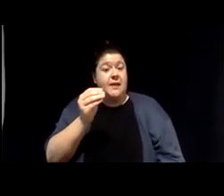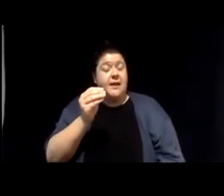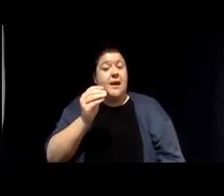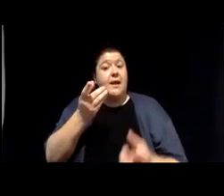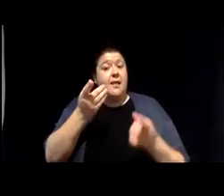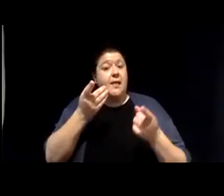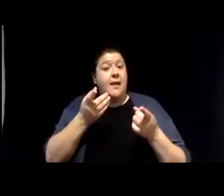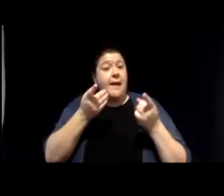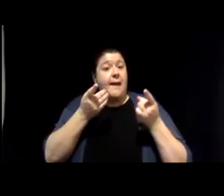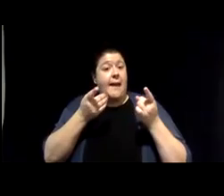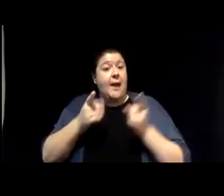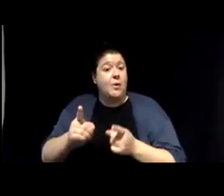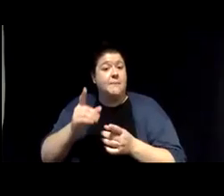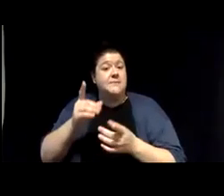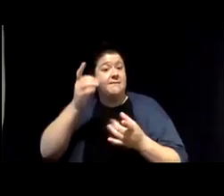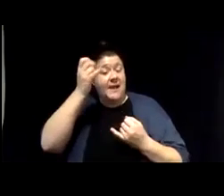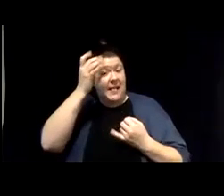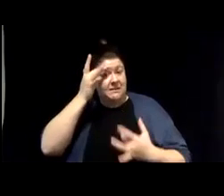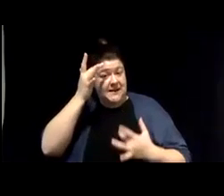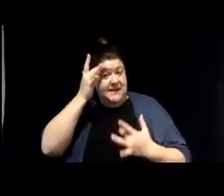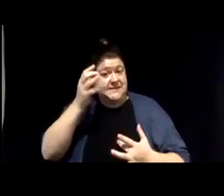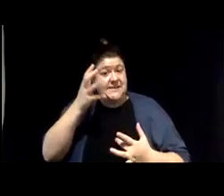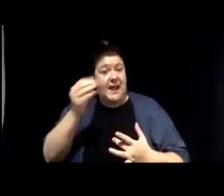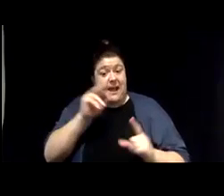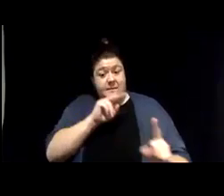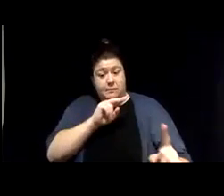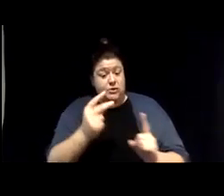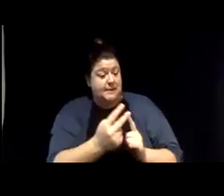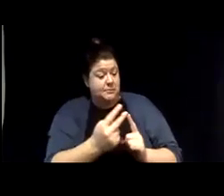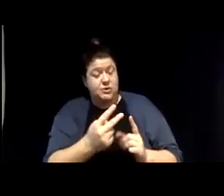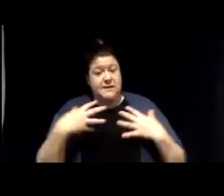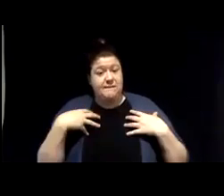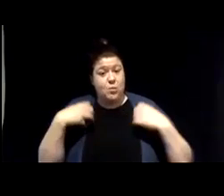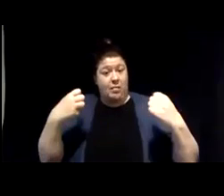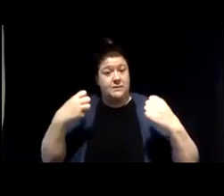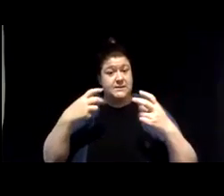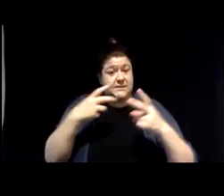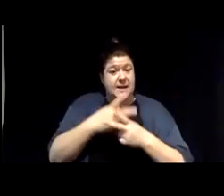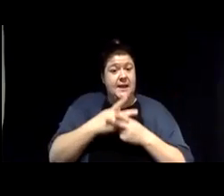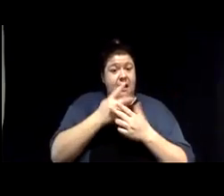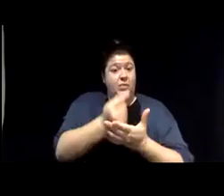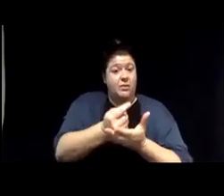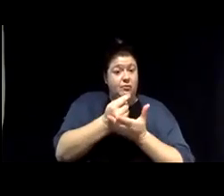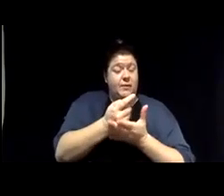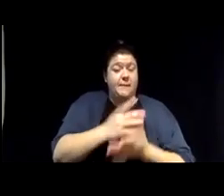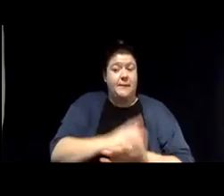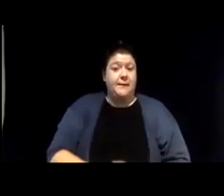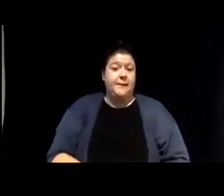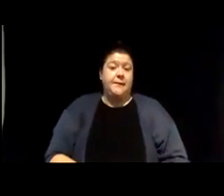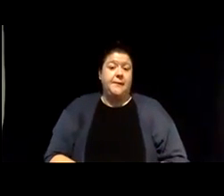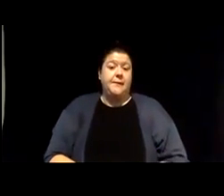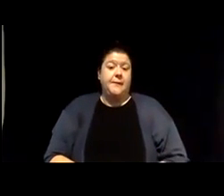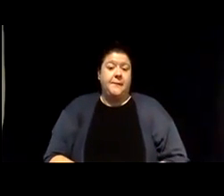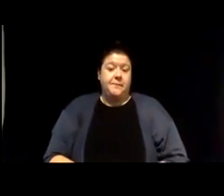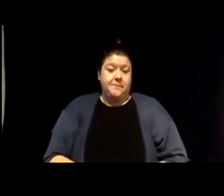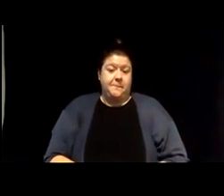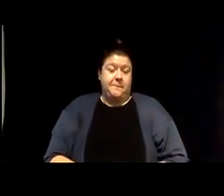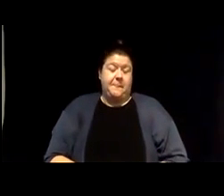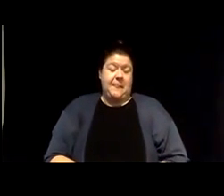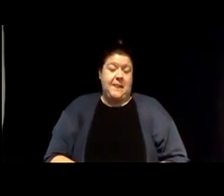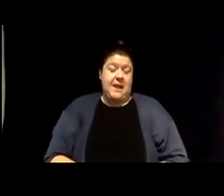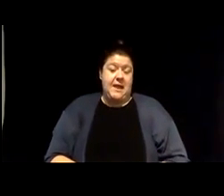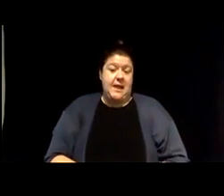of illness, as well as perceptions of wellness and treatment. If the provider and patient share